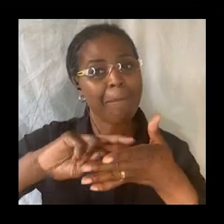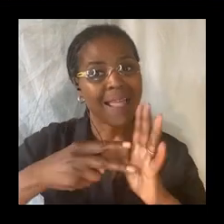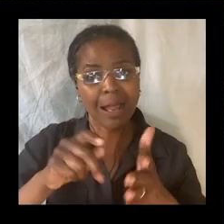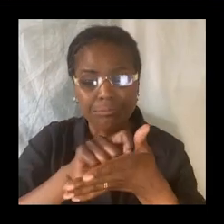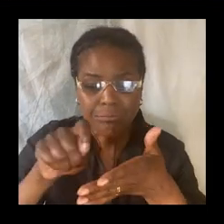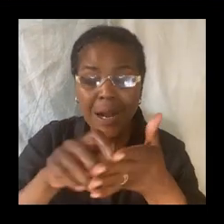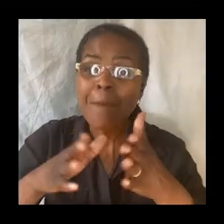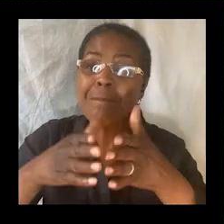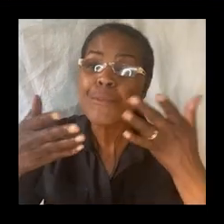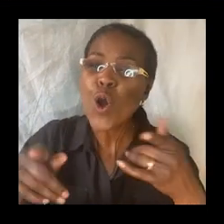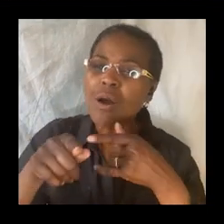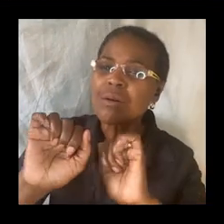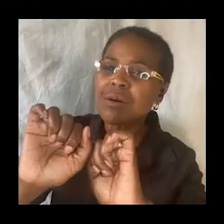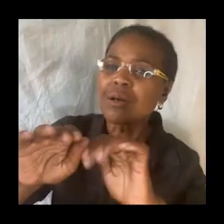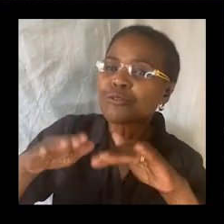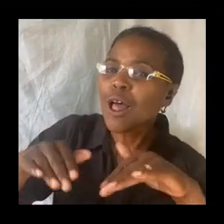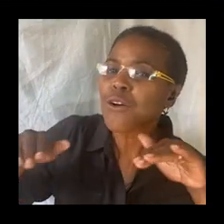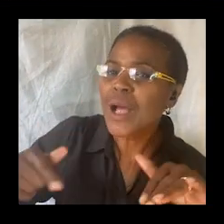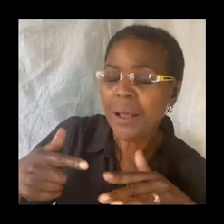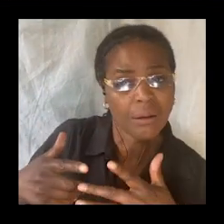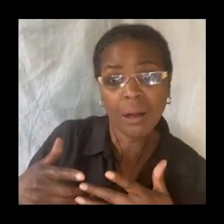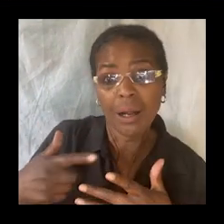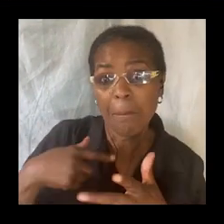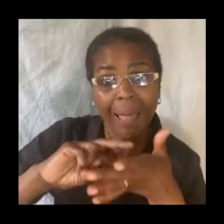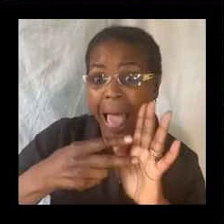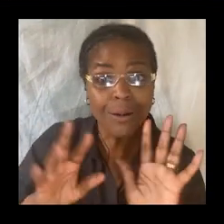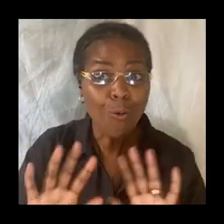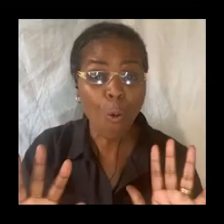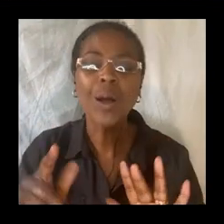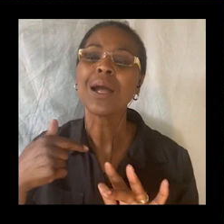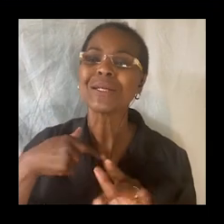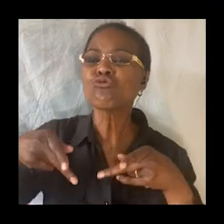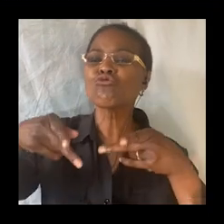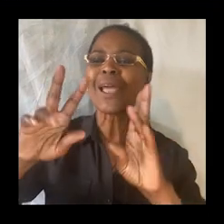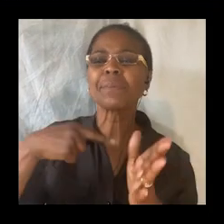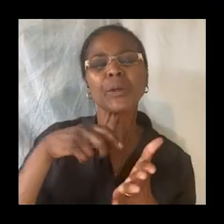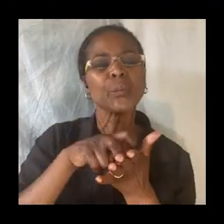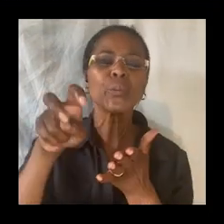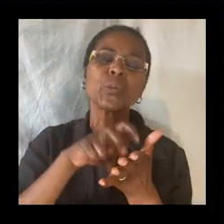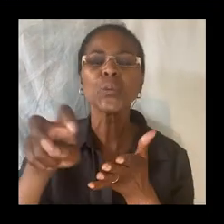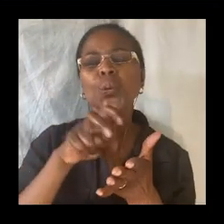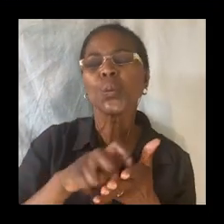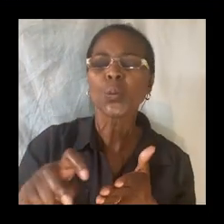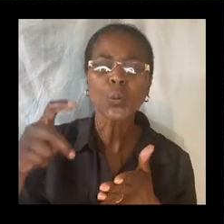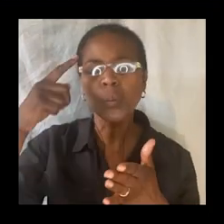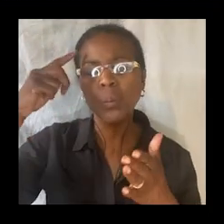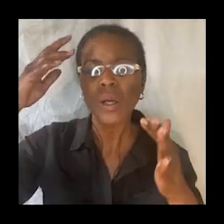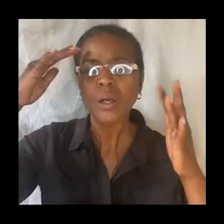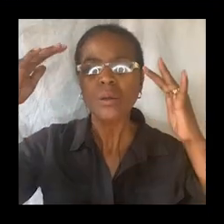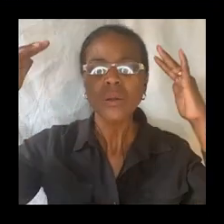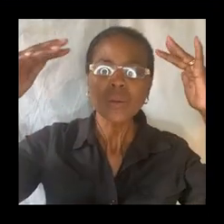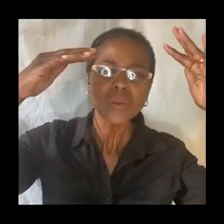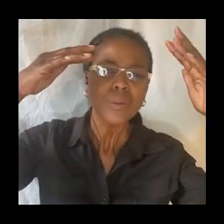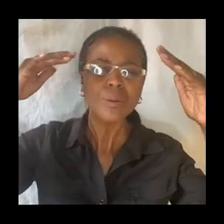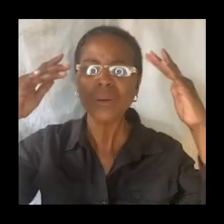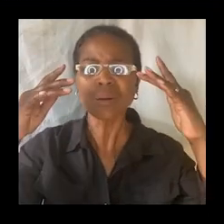people. But I was literally walking along the street one day, and the story just began to tell itself in my mind. I didn't know what was